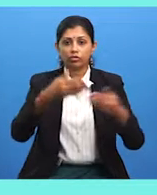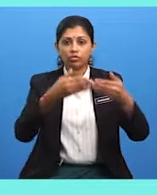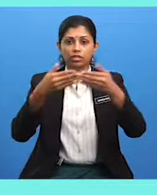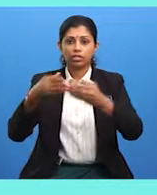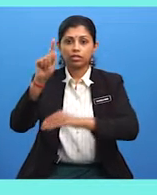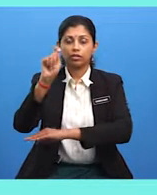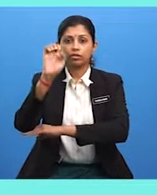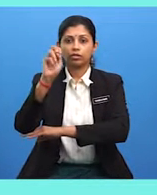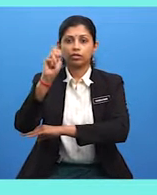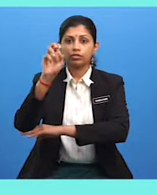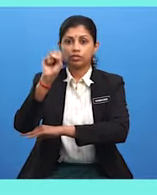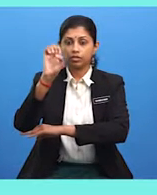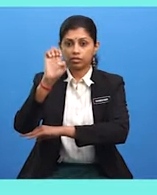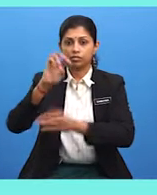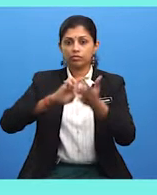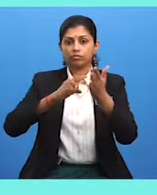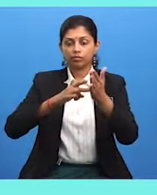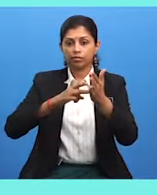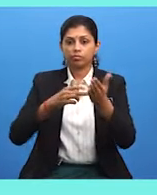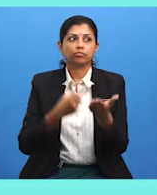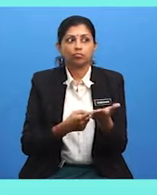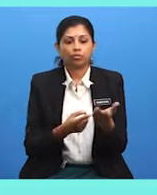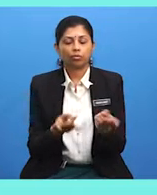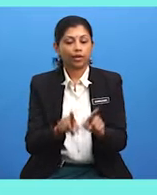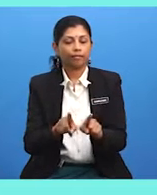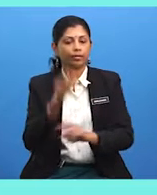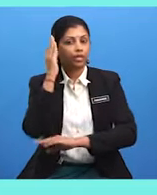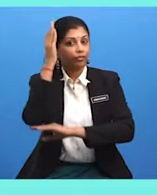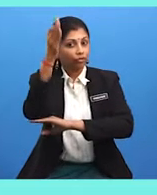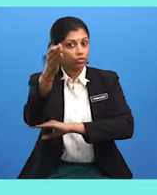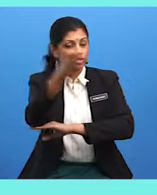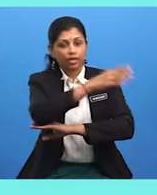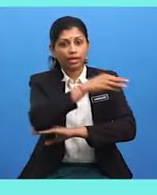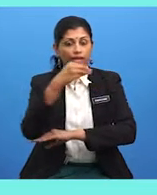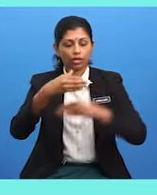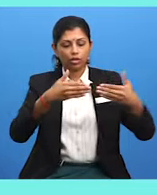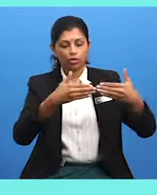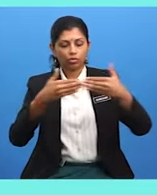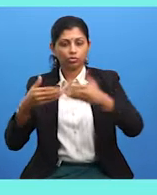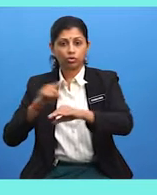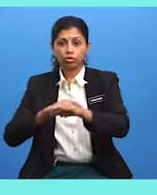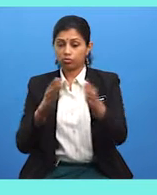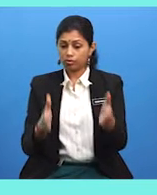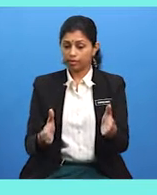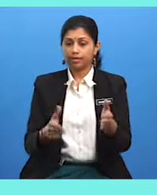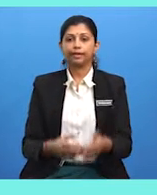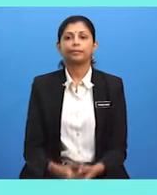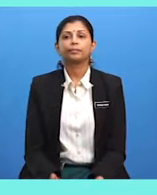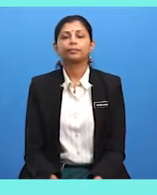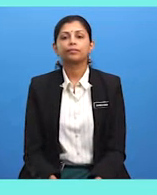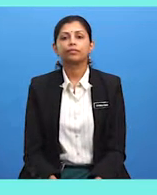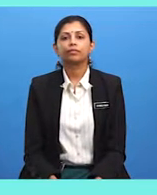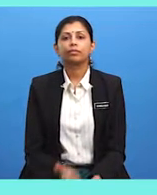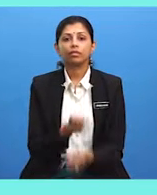that indicates that something will occur in the future and continue for an expected length of time.